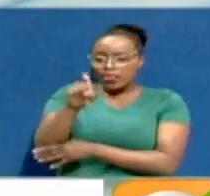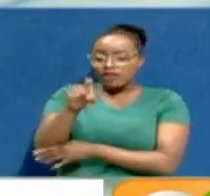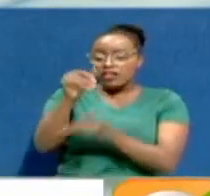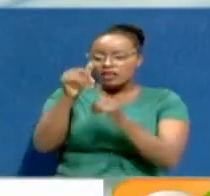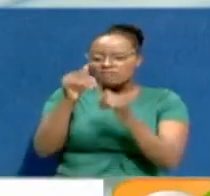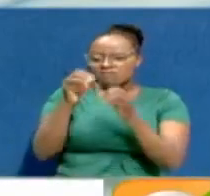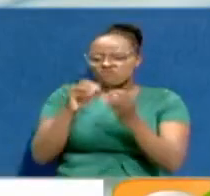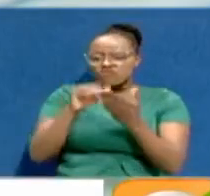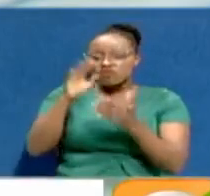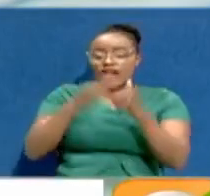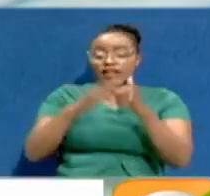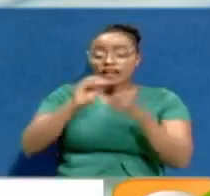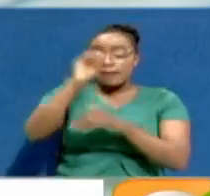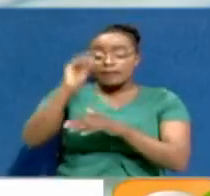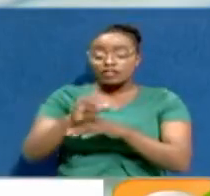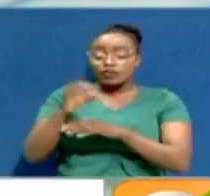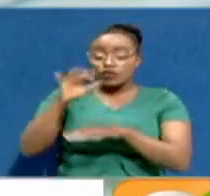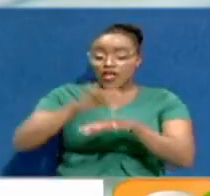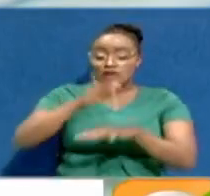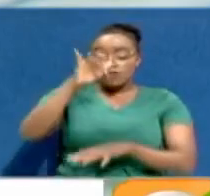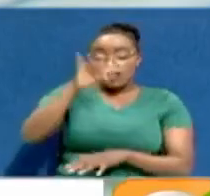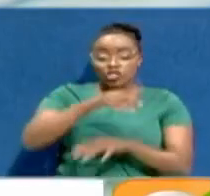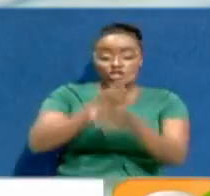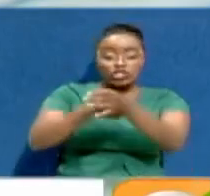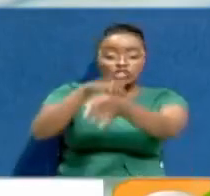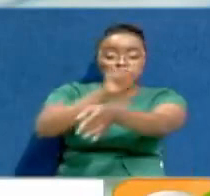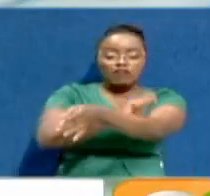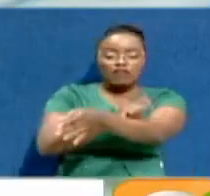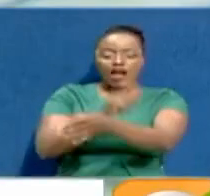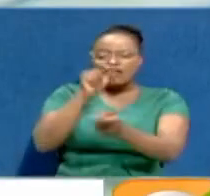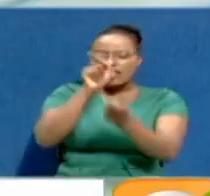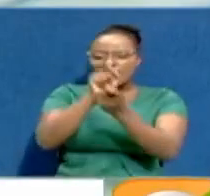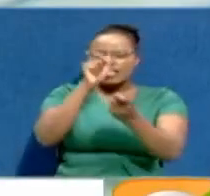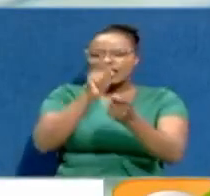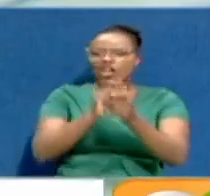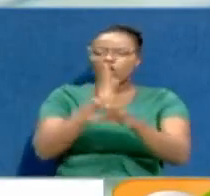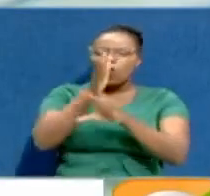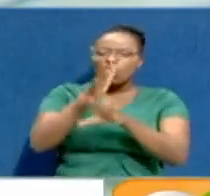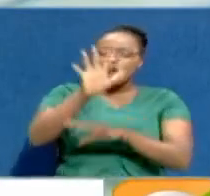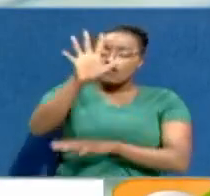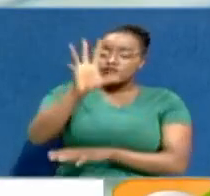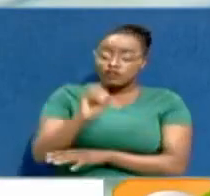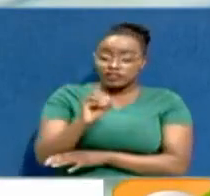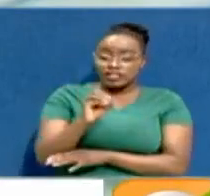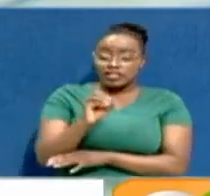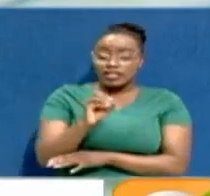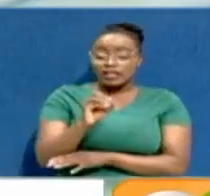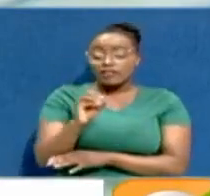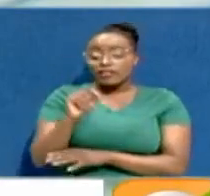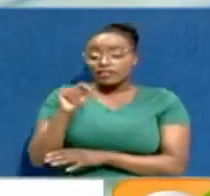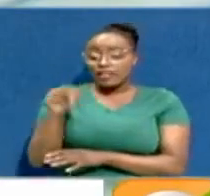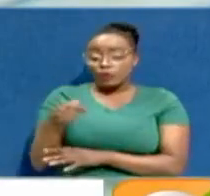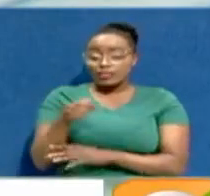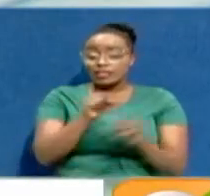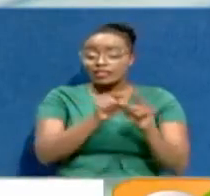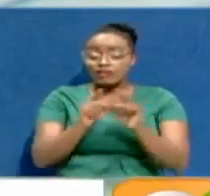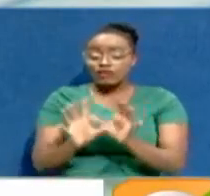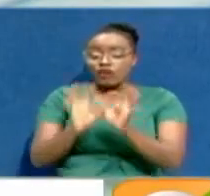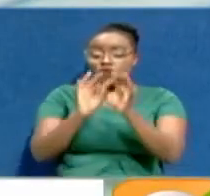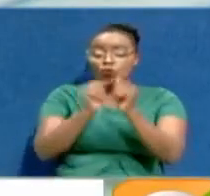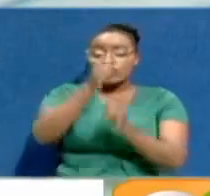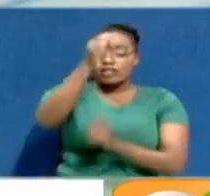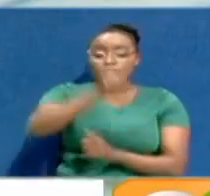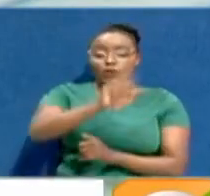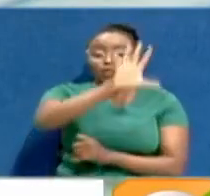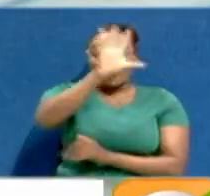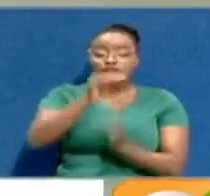behind as much as 90% of infections, Spain having detected not less than 50 cases of infections caused by the variants linked to South